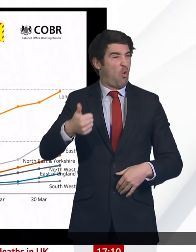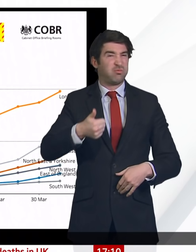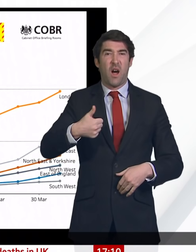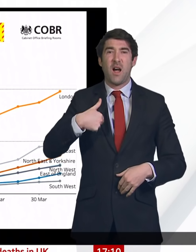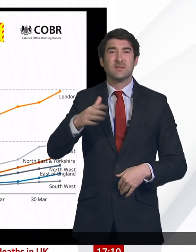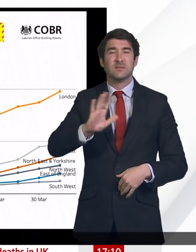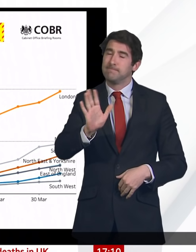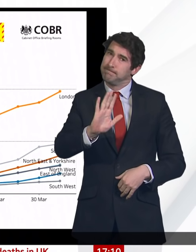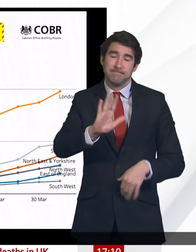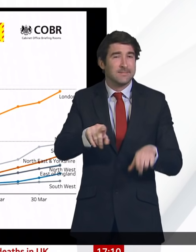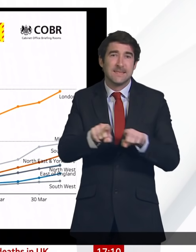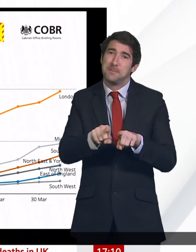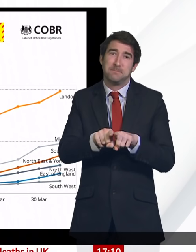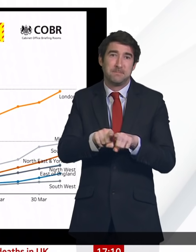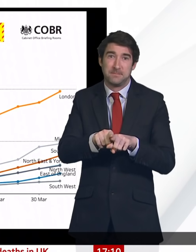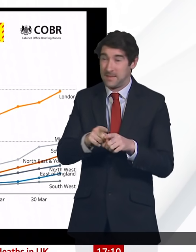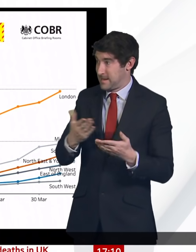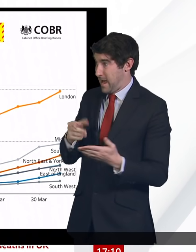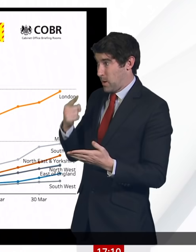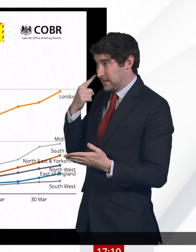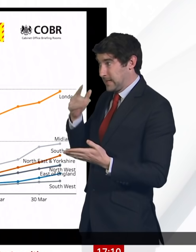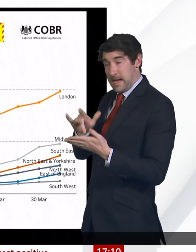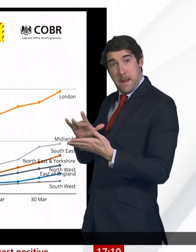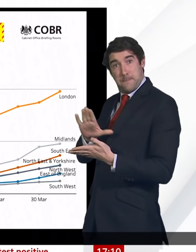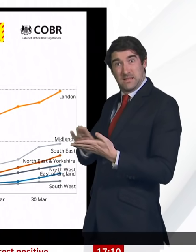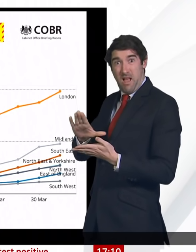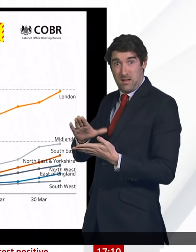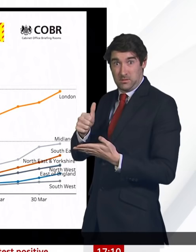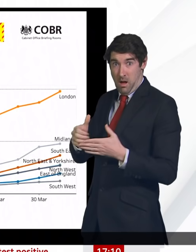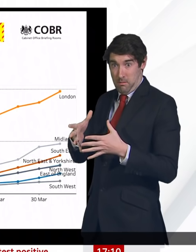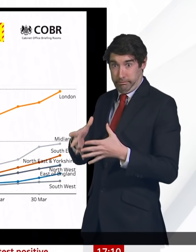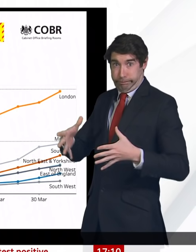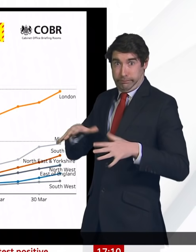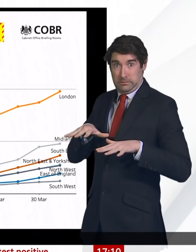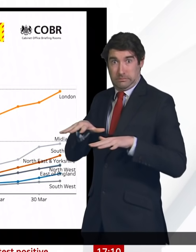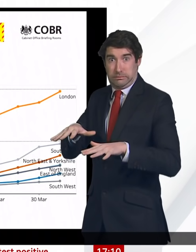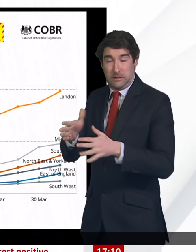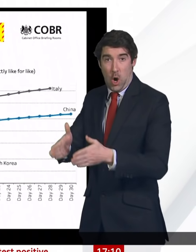now is obviously a concern as well. And slide four, please.